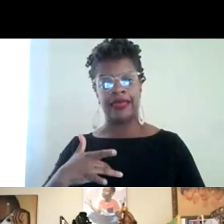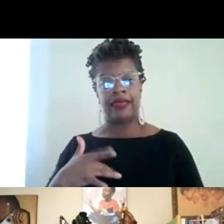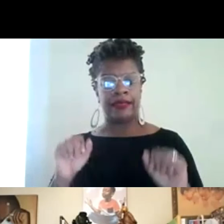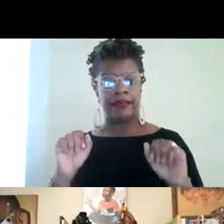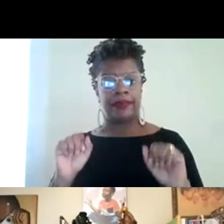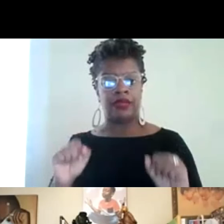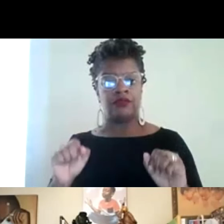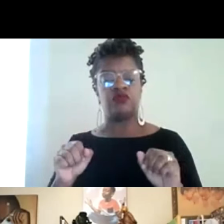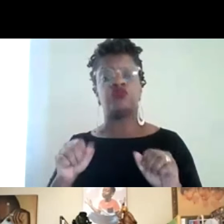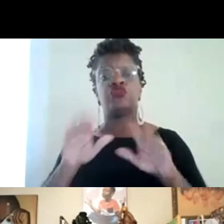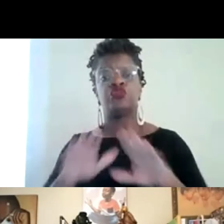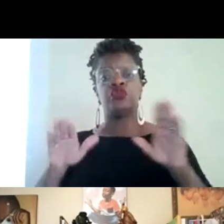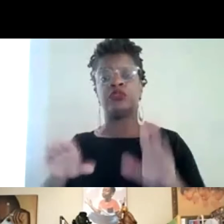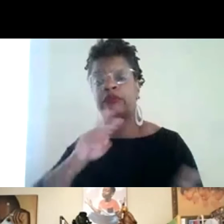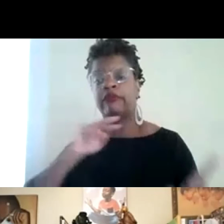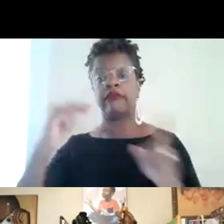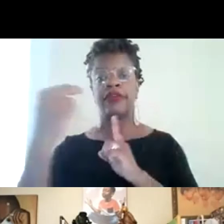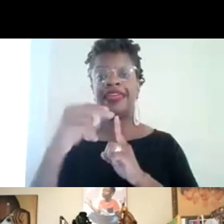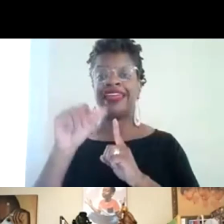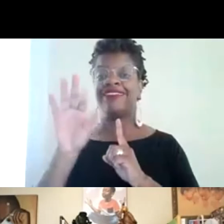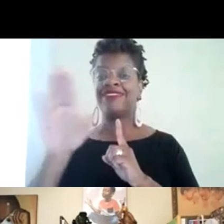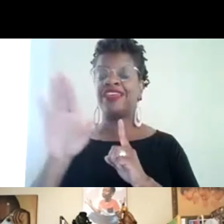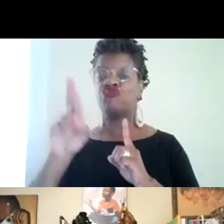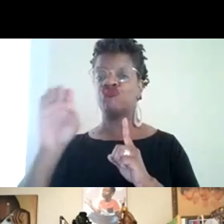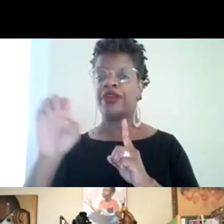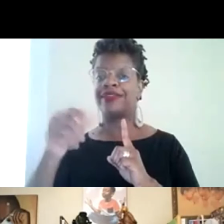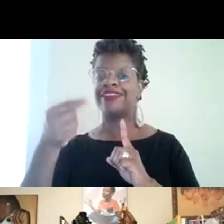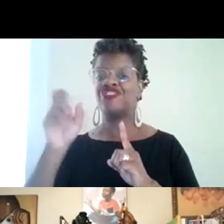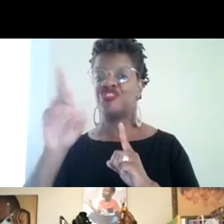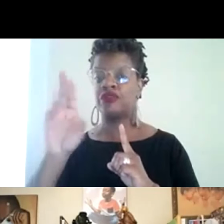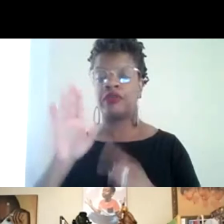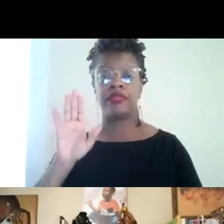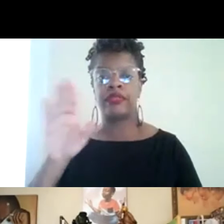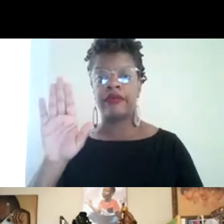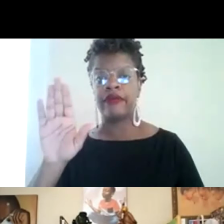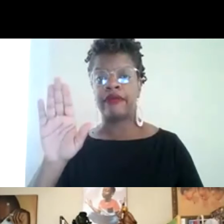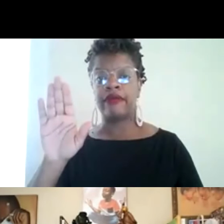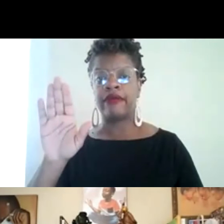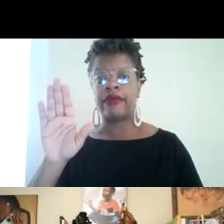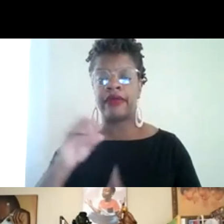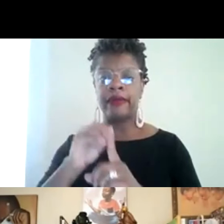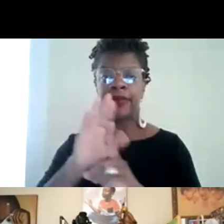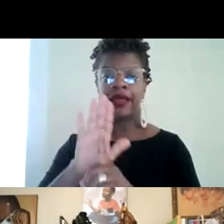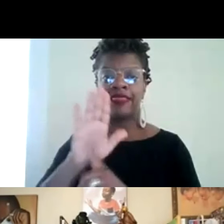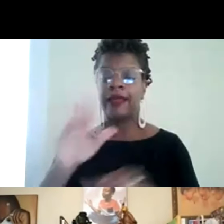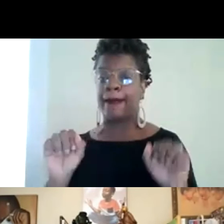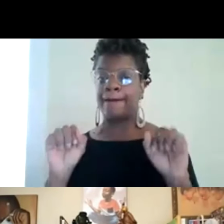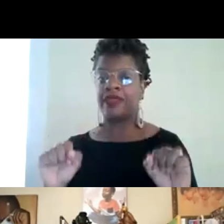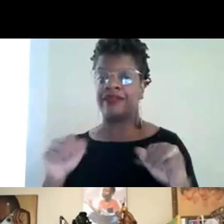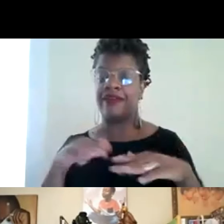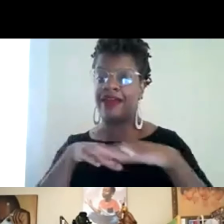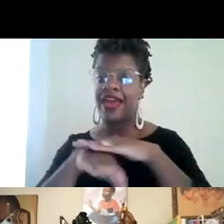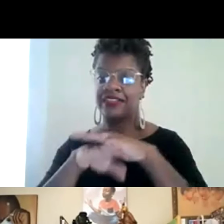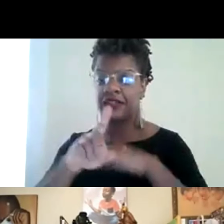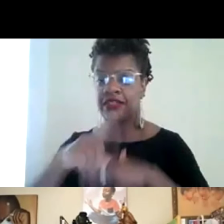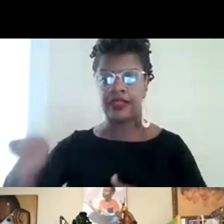for children whose race, whose gender can impact their ability to have access to the